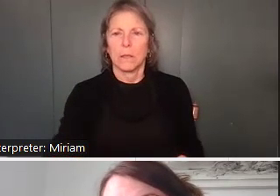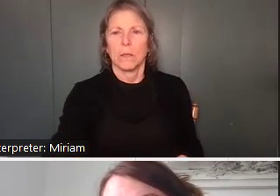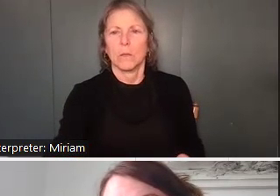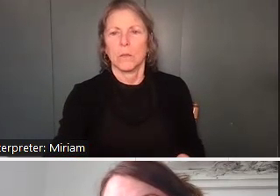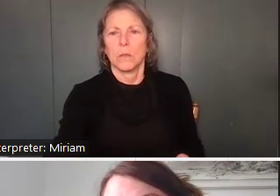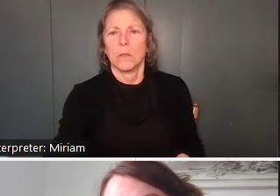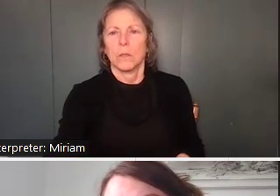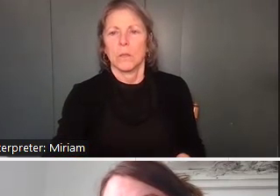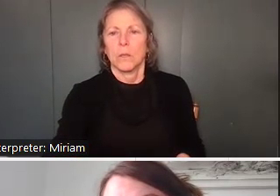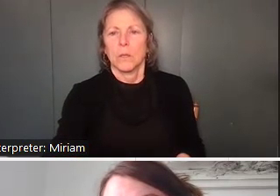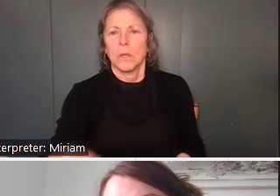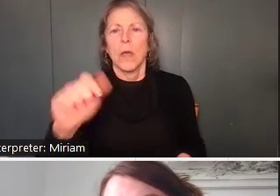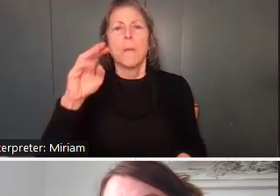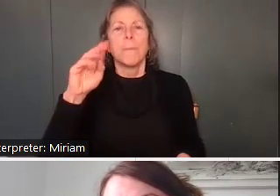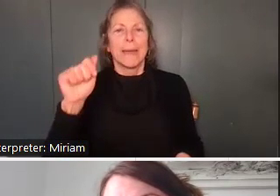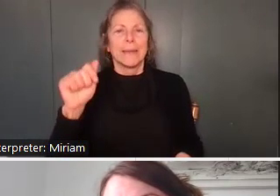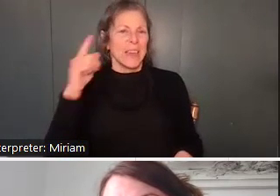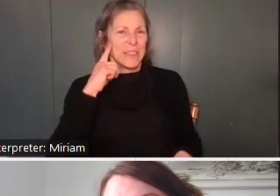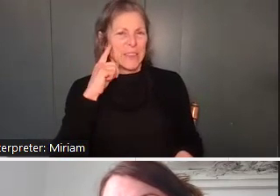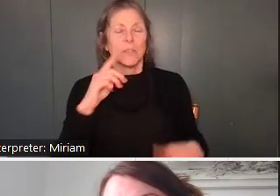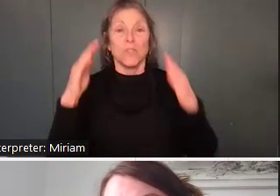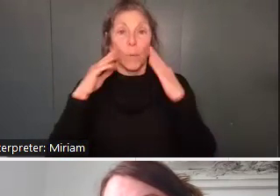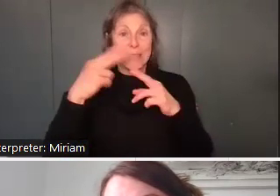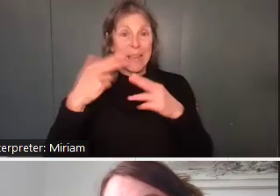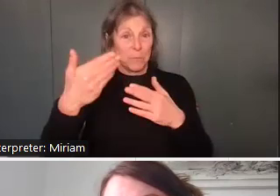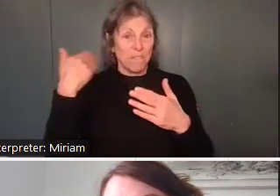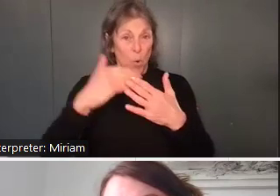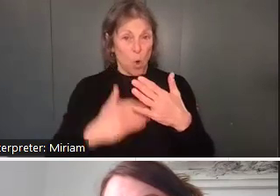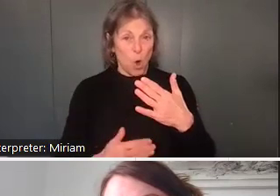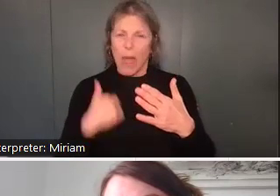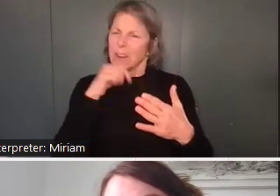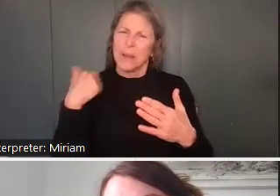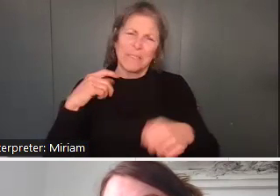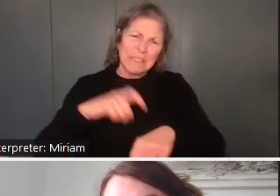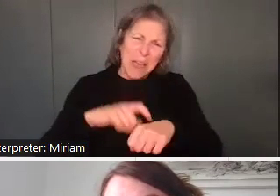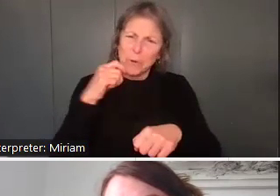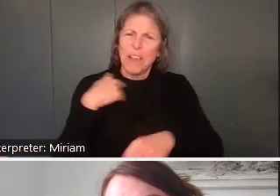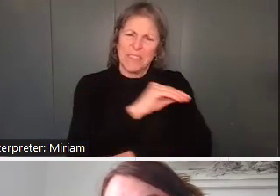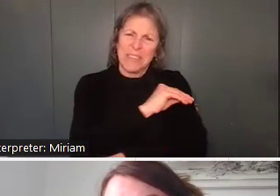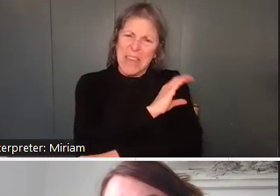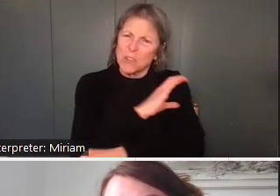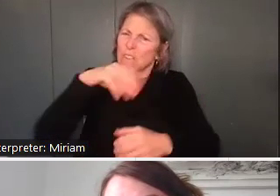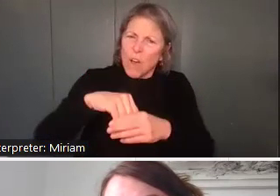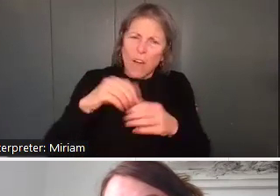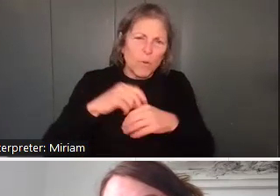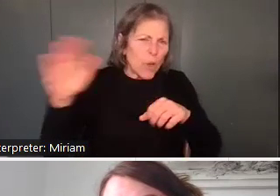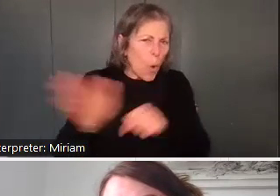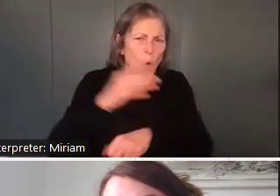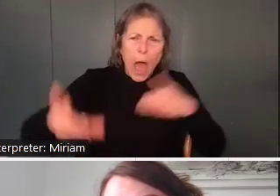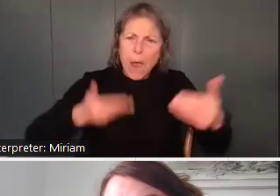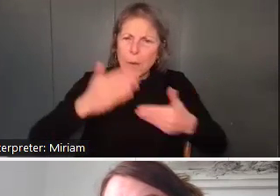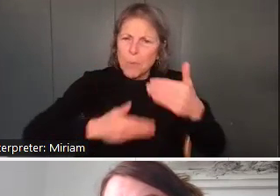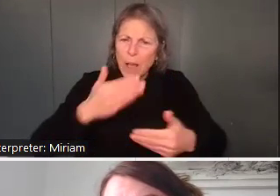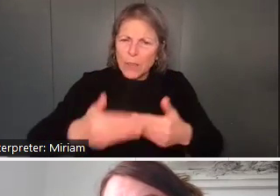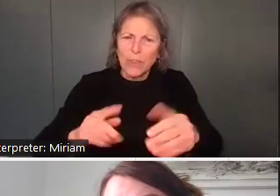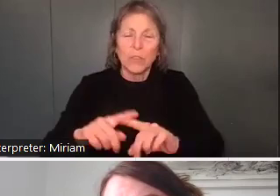start on knowing what the names are, like, I don't necessarily have the time or energy to be involved in the whole hiring process, but if Heather